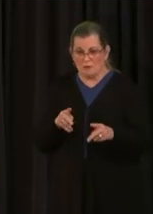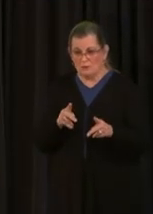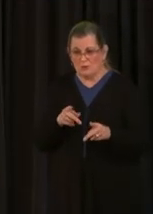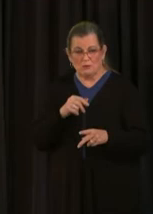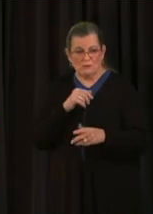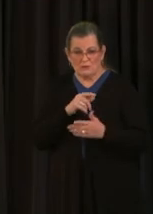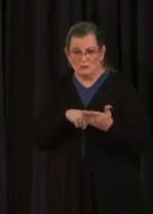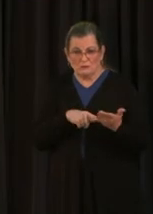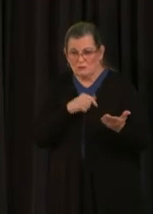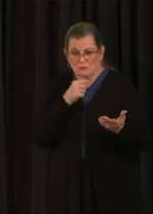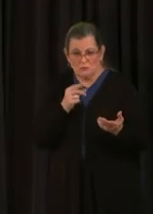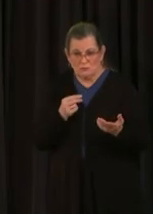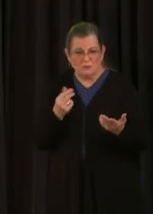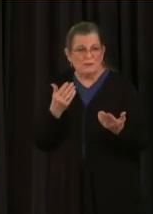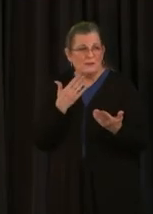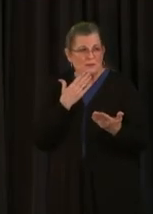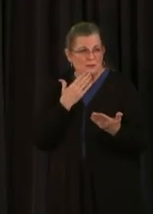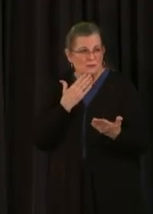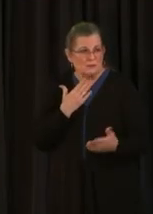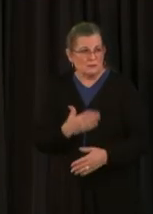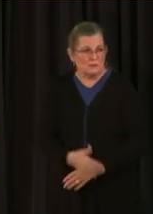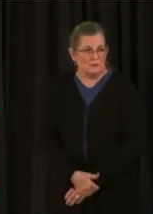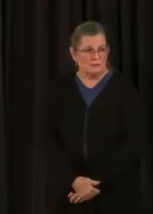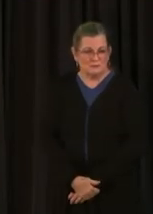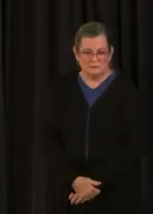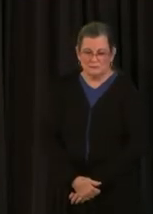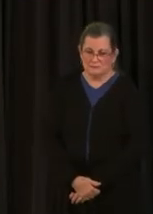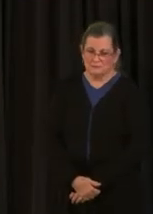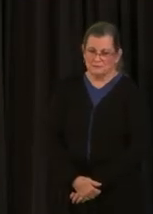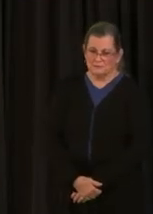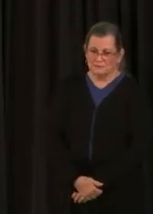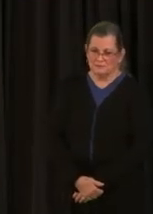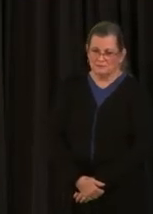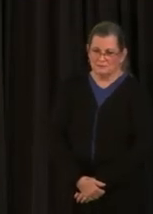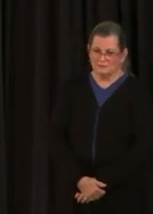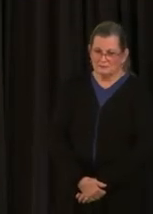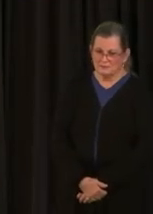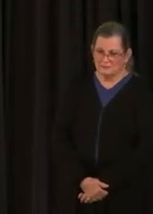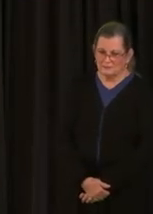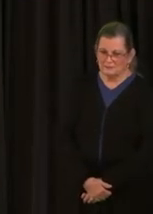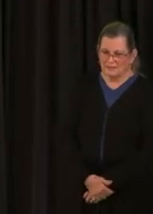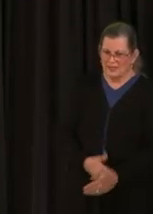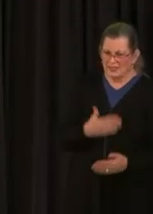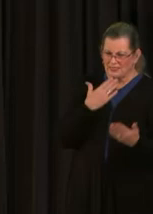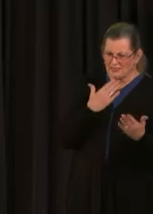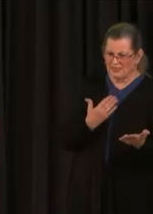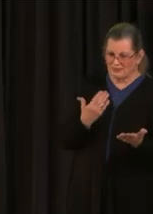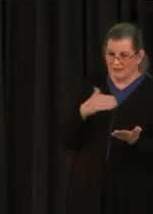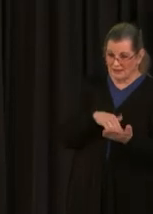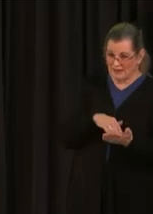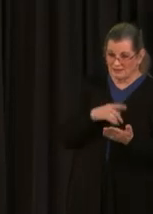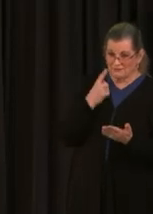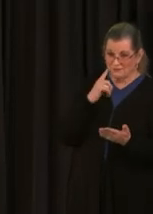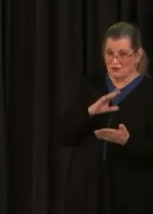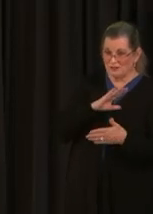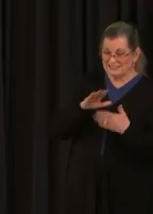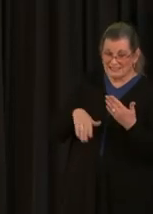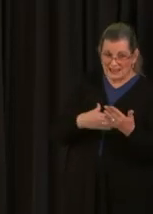help them develop their own Safe Passage plans for their school community. As we know,